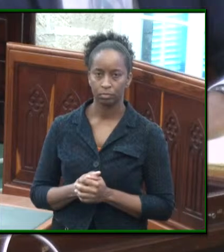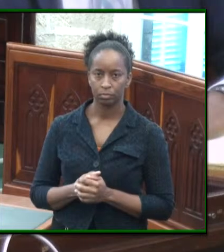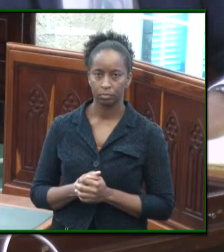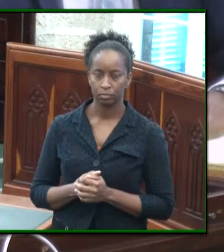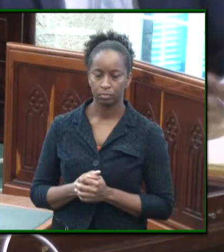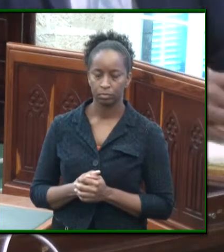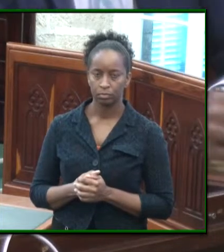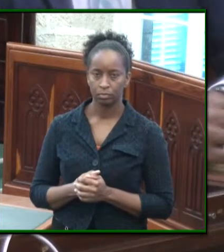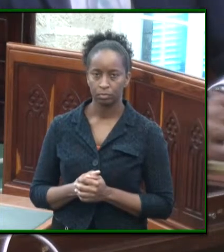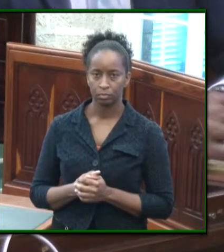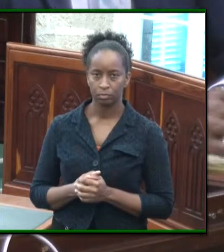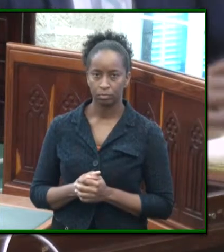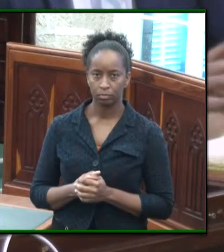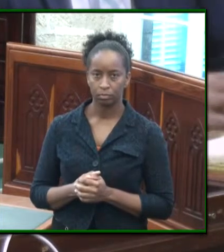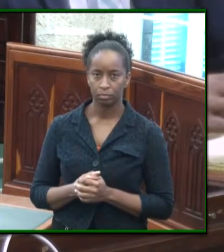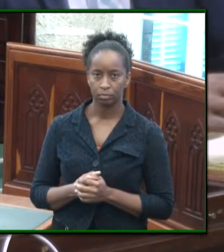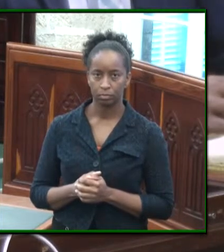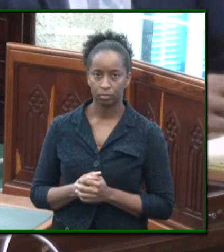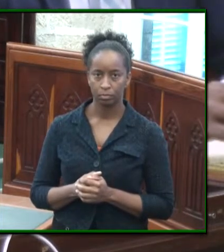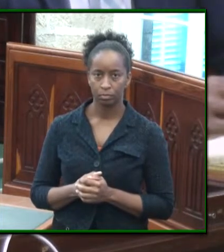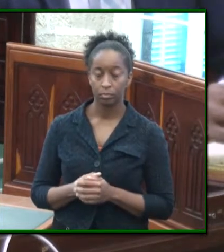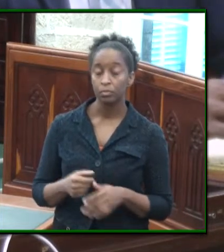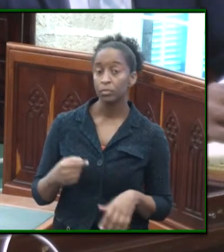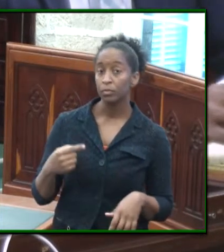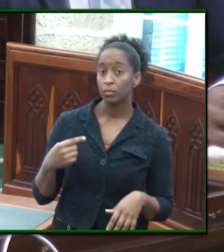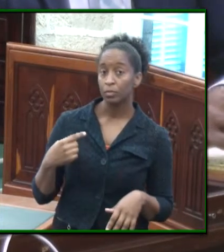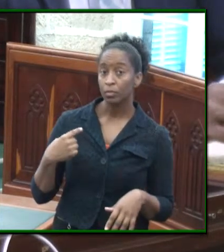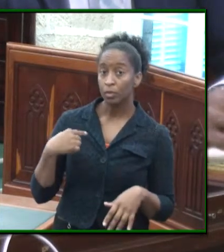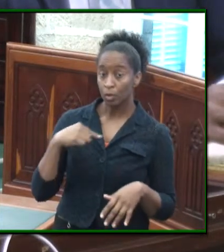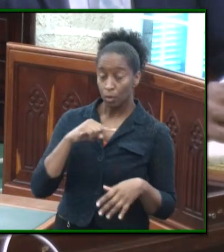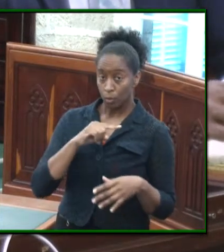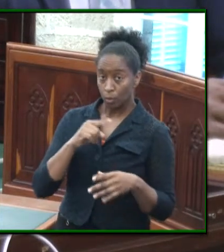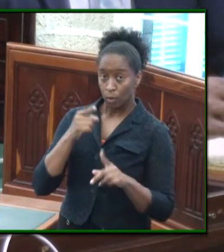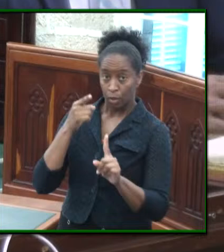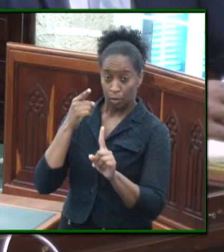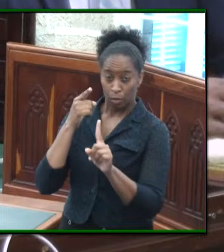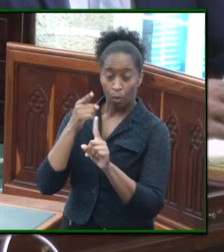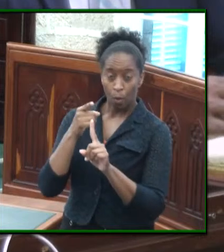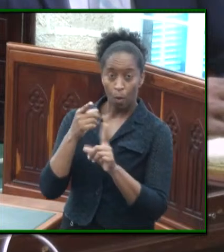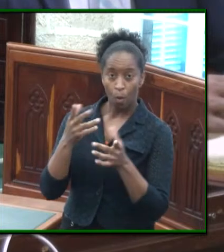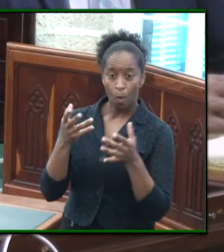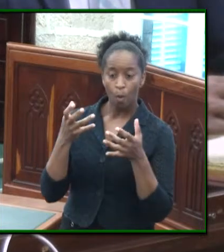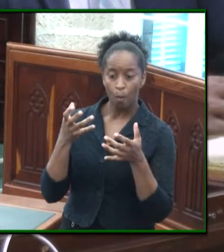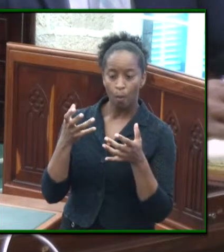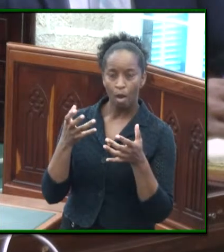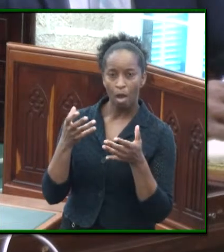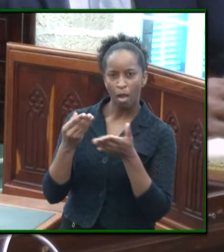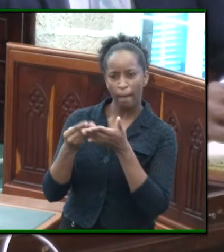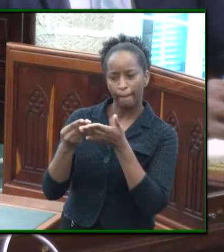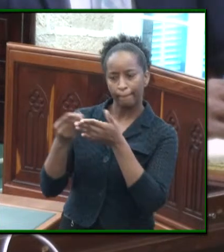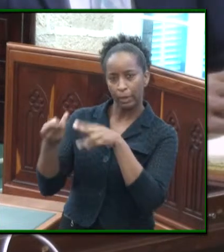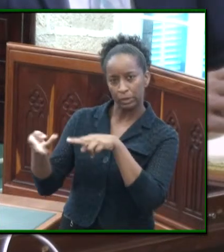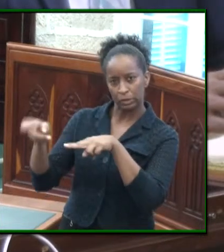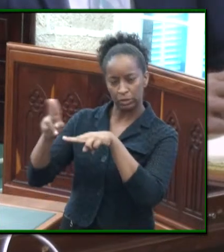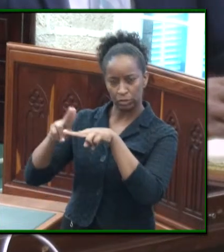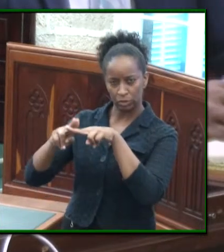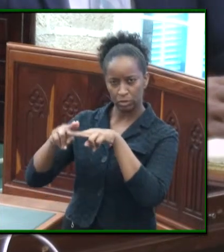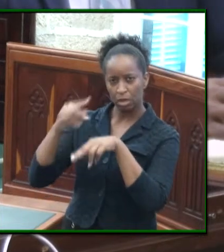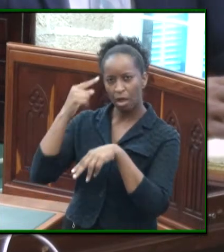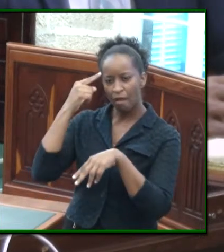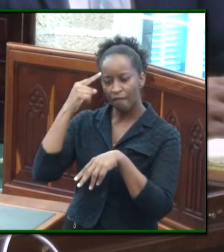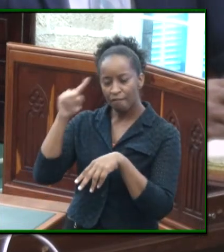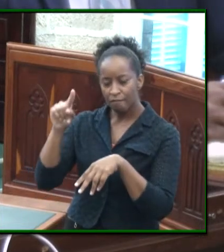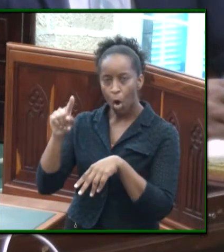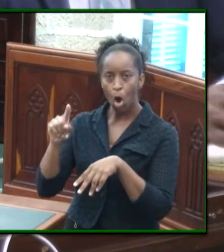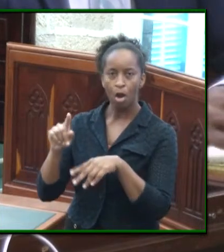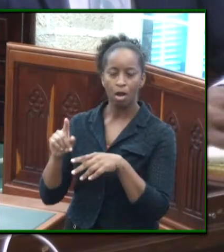RAFT, of things that this office has to deal with. A lot of people think that the only thing